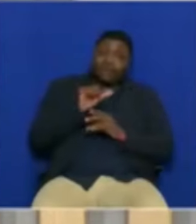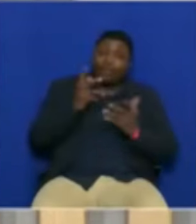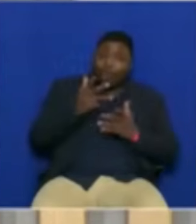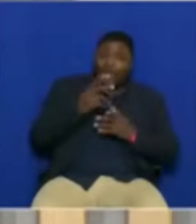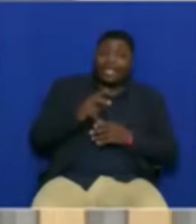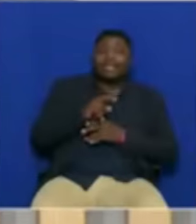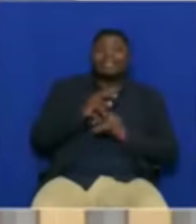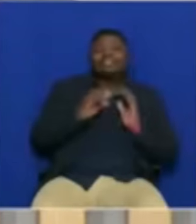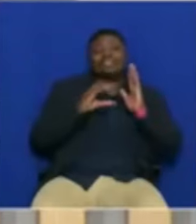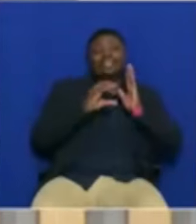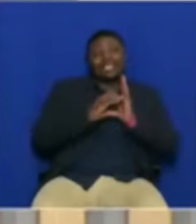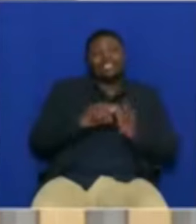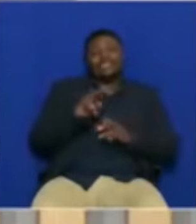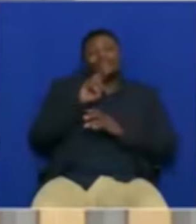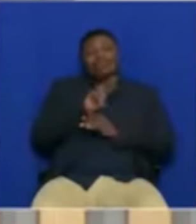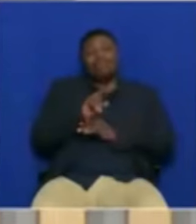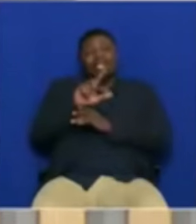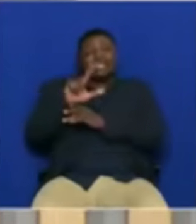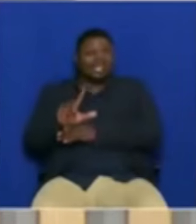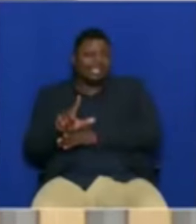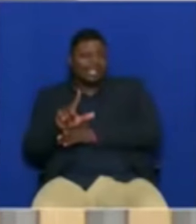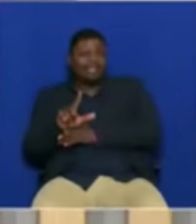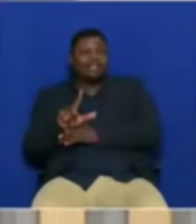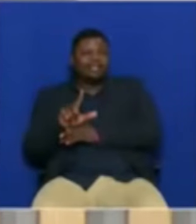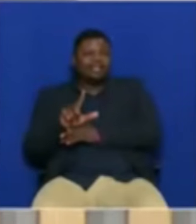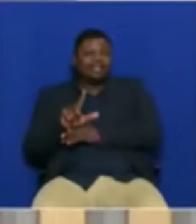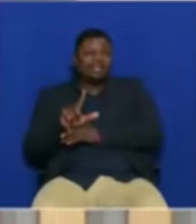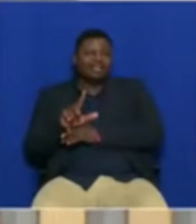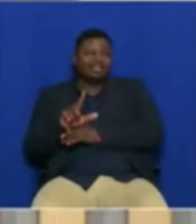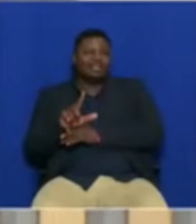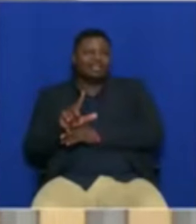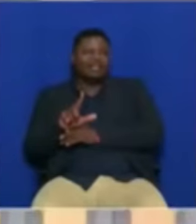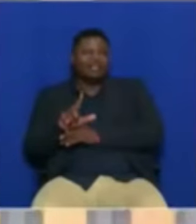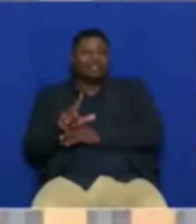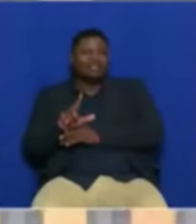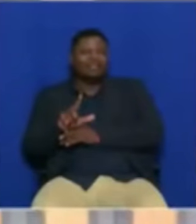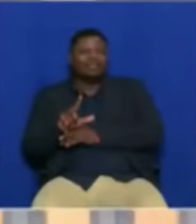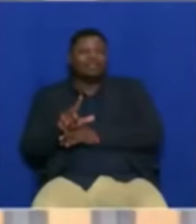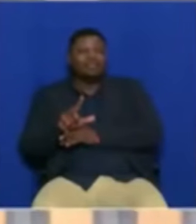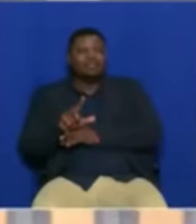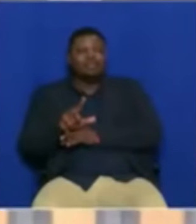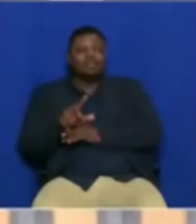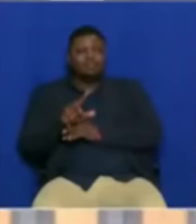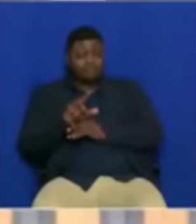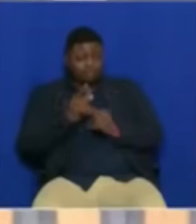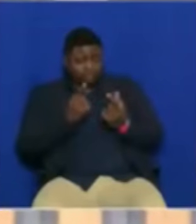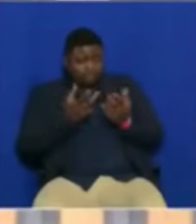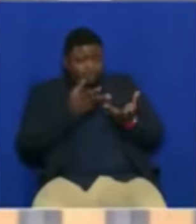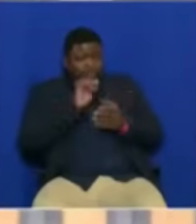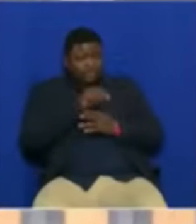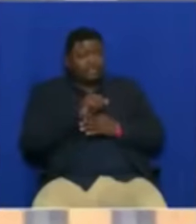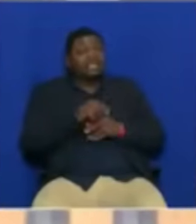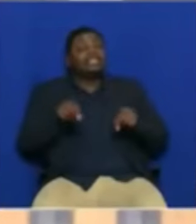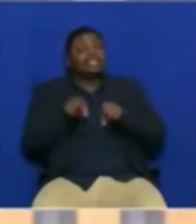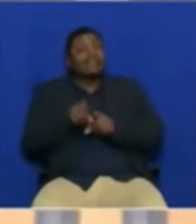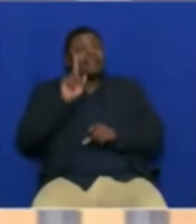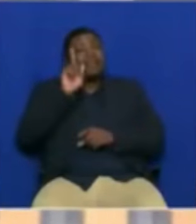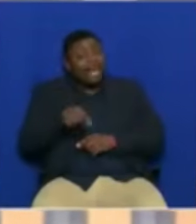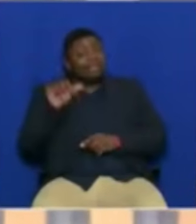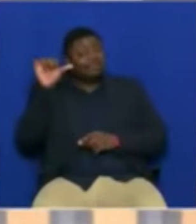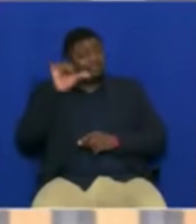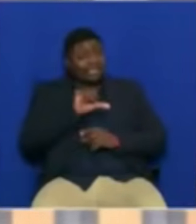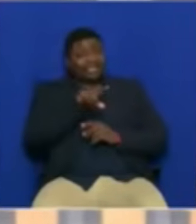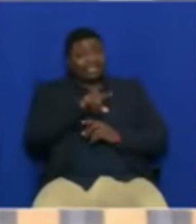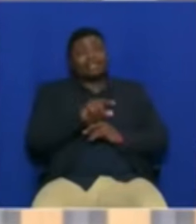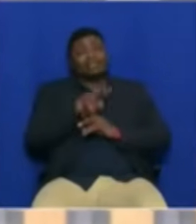does. which sorry. It does so because it must. That's the problem for you. Yes. Please continue with